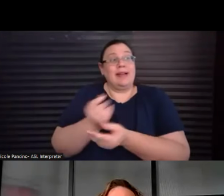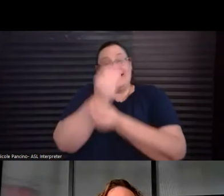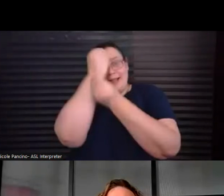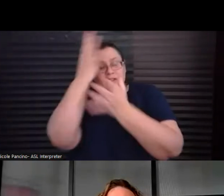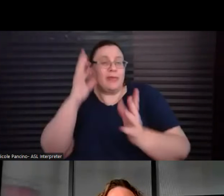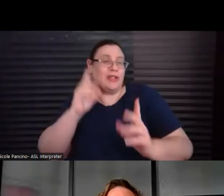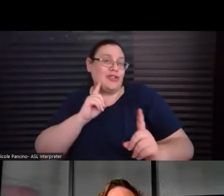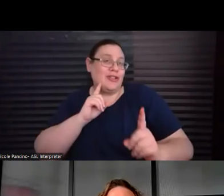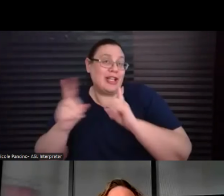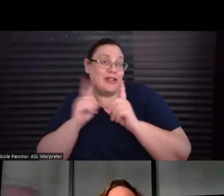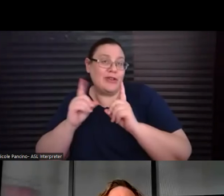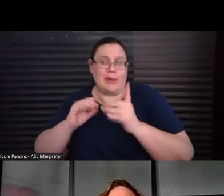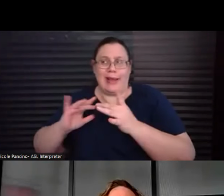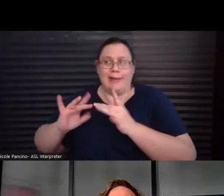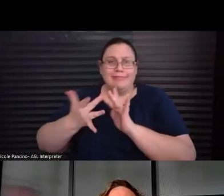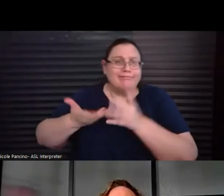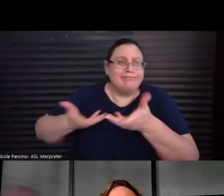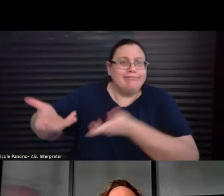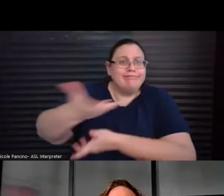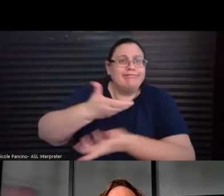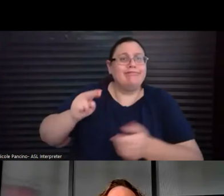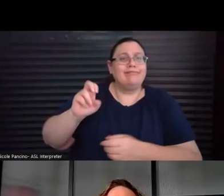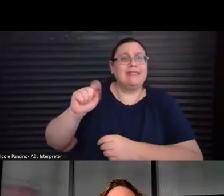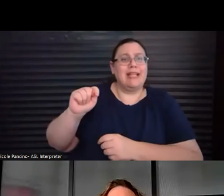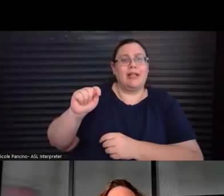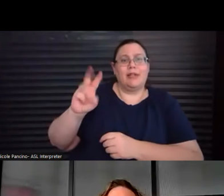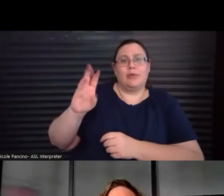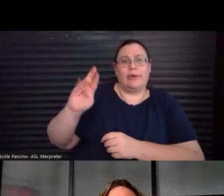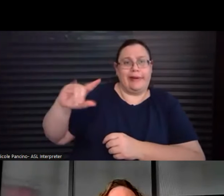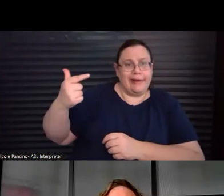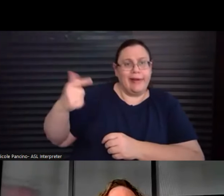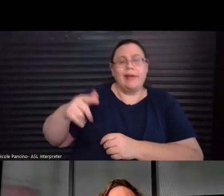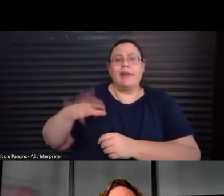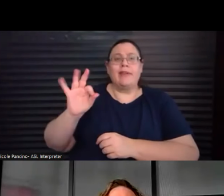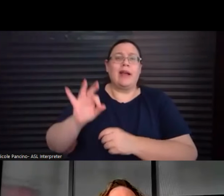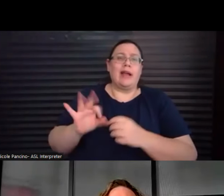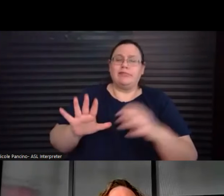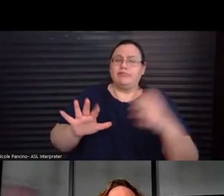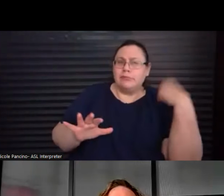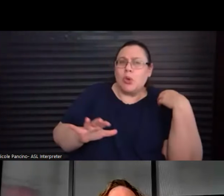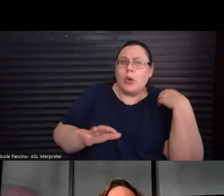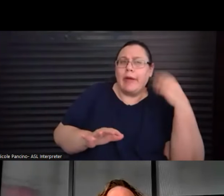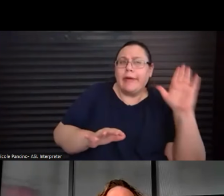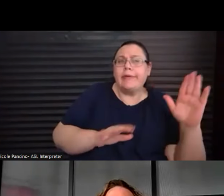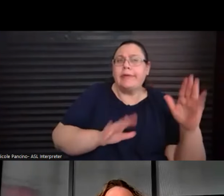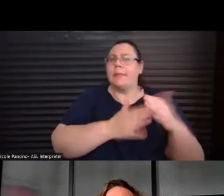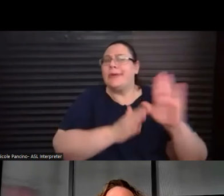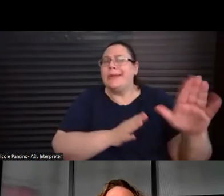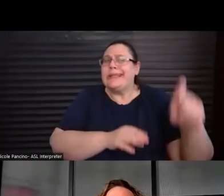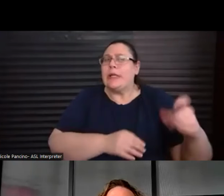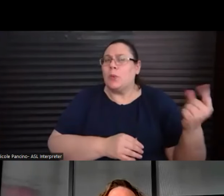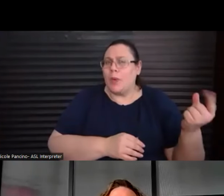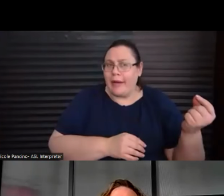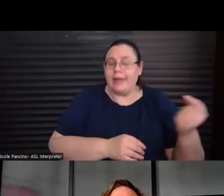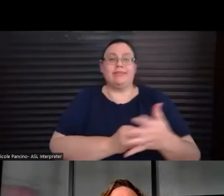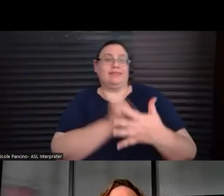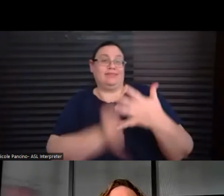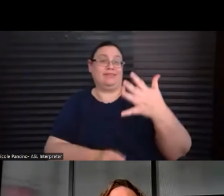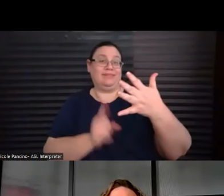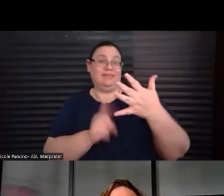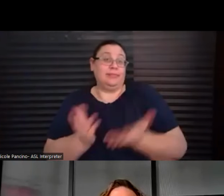and networking. So discovering employer and community needs. And then lastly, proposing